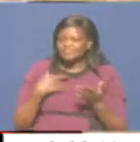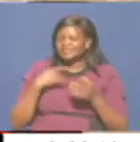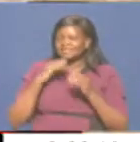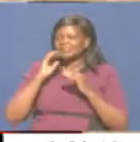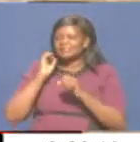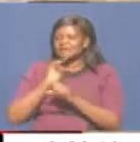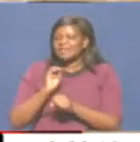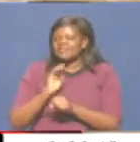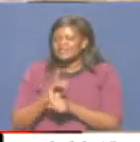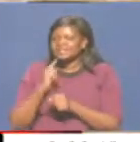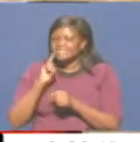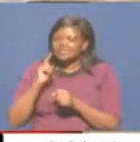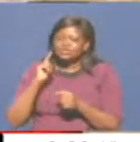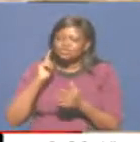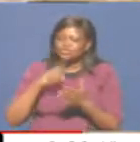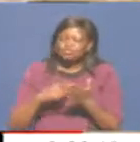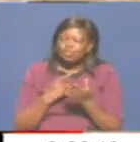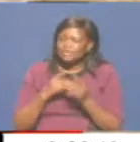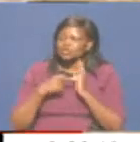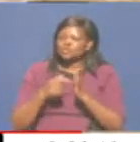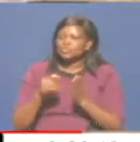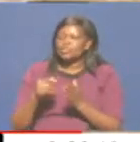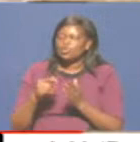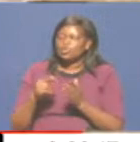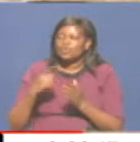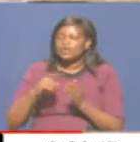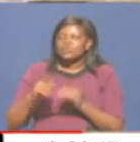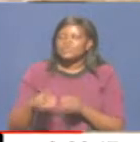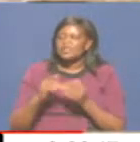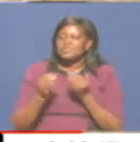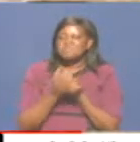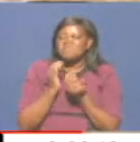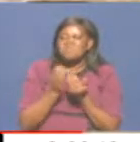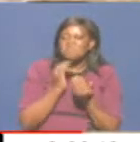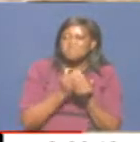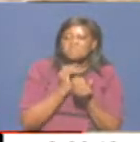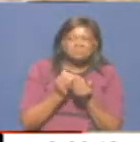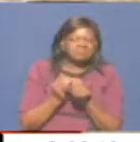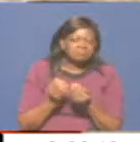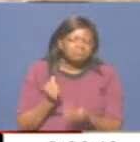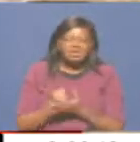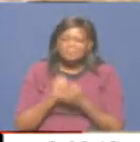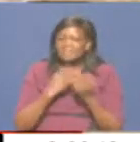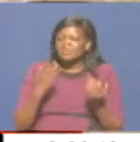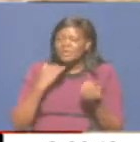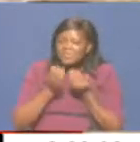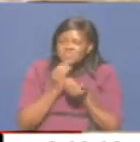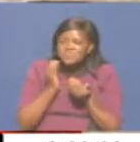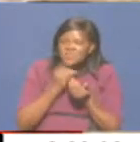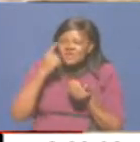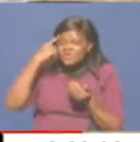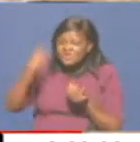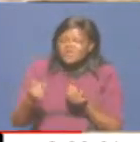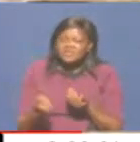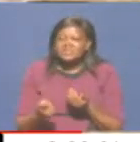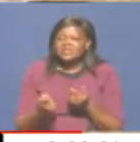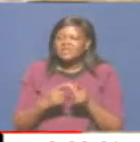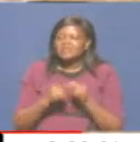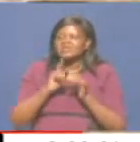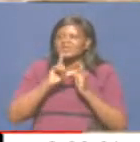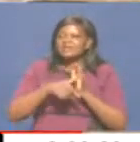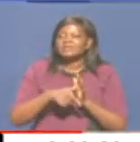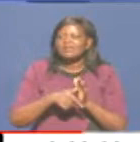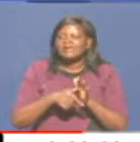na umuoneshe the right way. Wacha kumsoothe because the way unamsoothe the way anaendelea kuwa mtukutu na finally ni